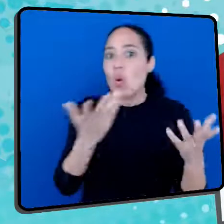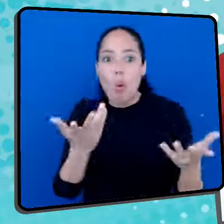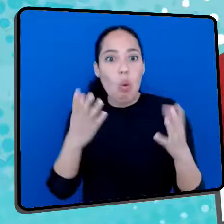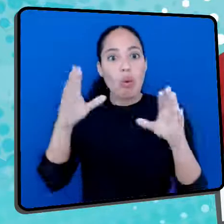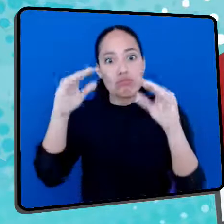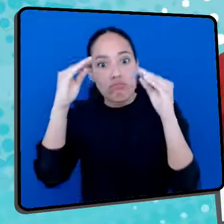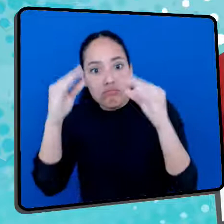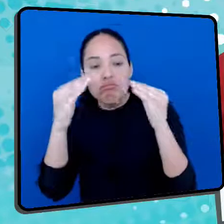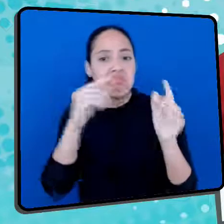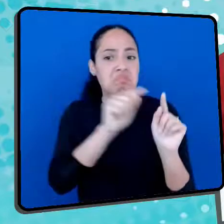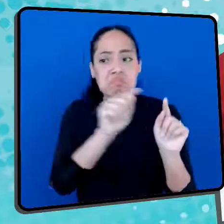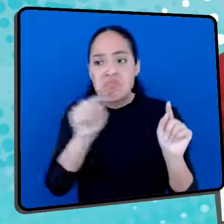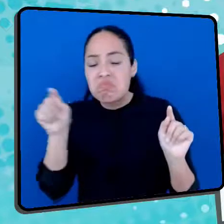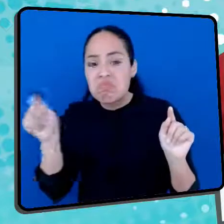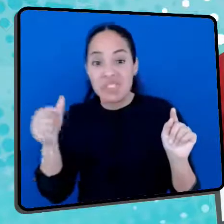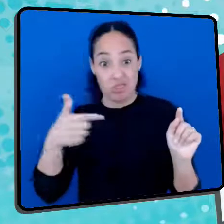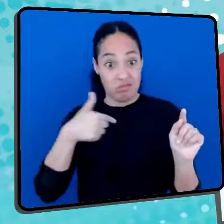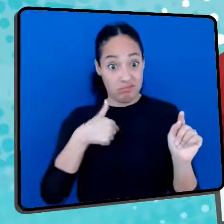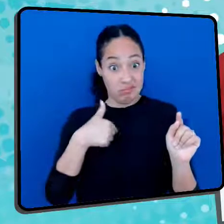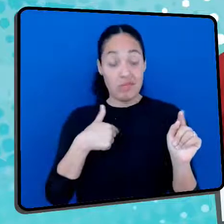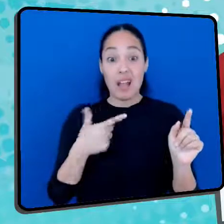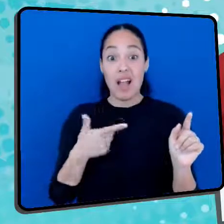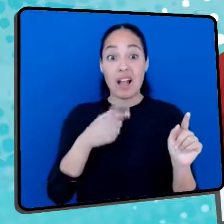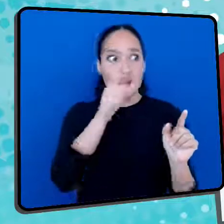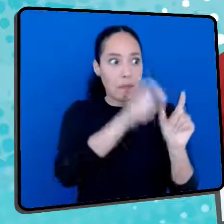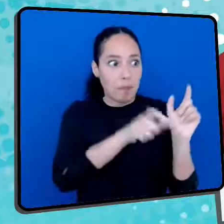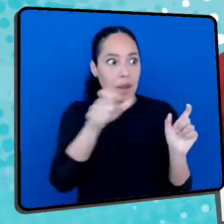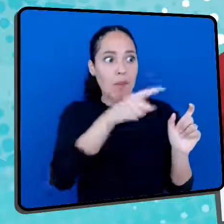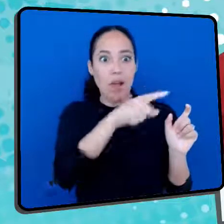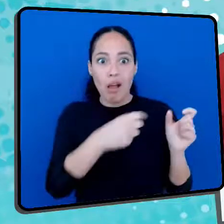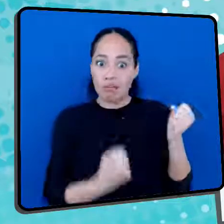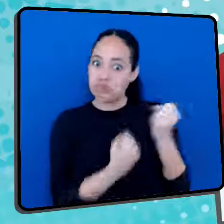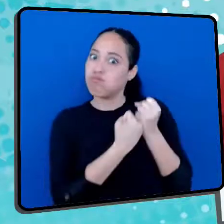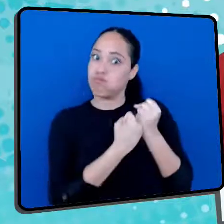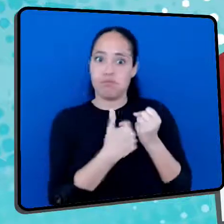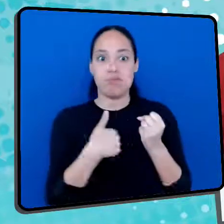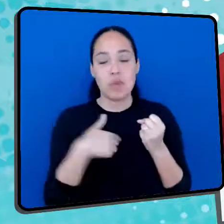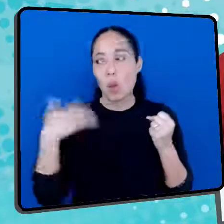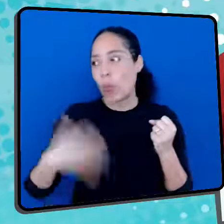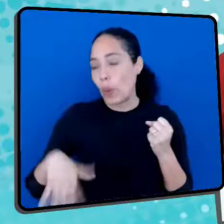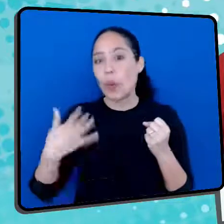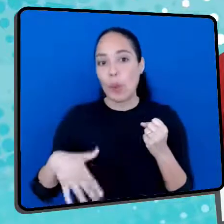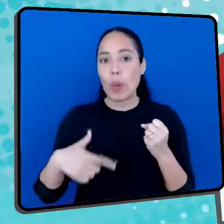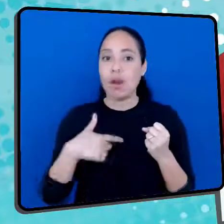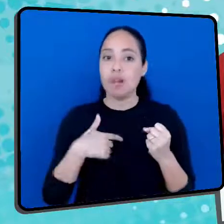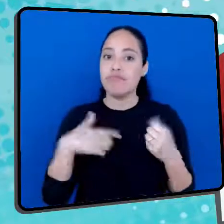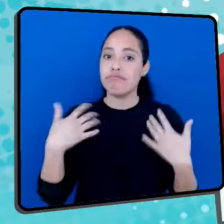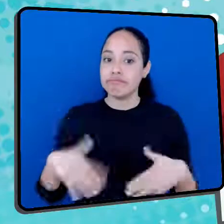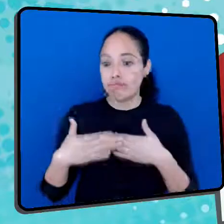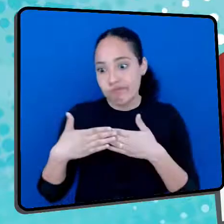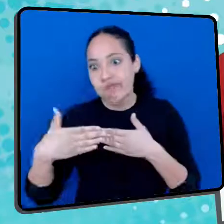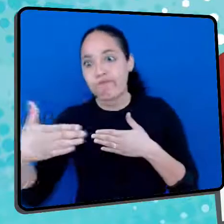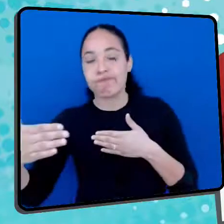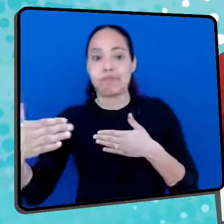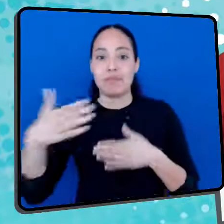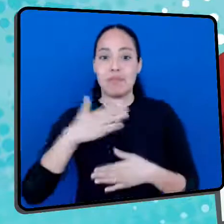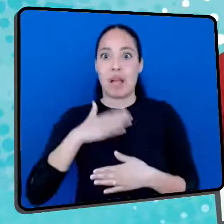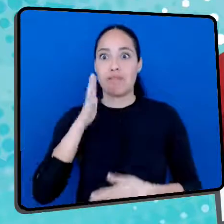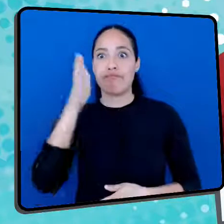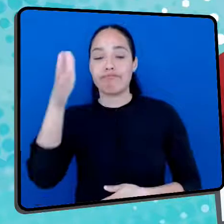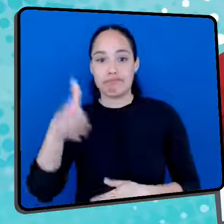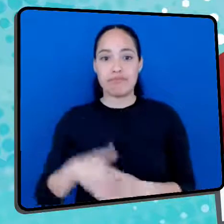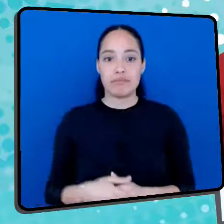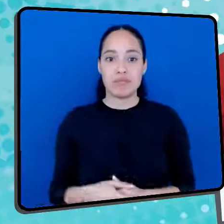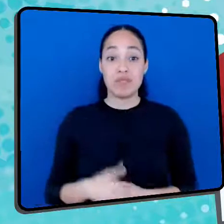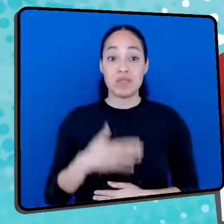had people around me who could guide me and help me through my path. So I think that's important to, from my point of view